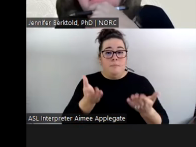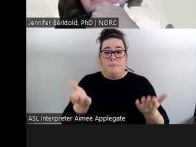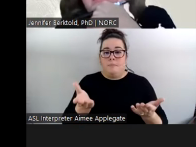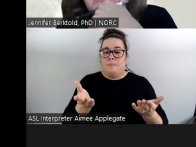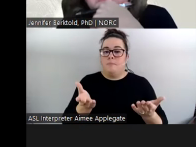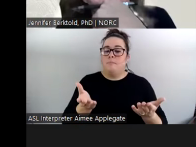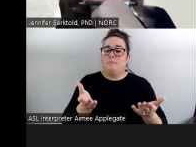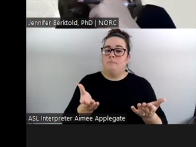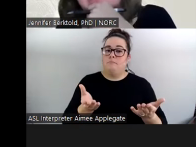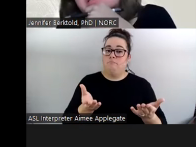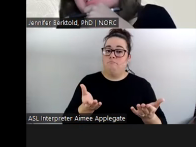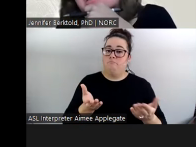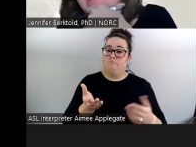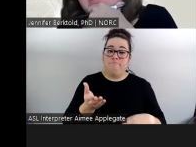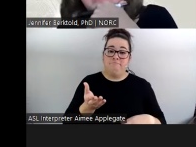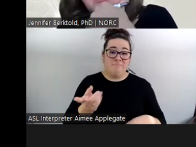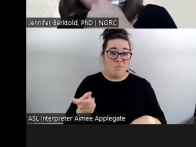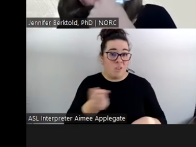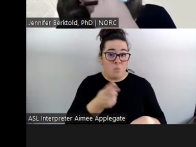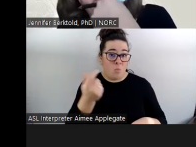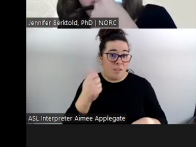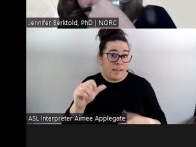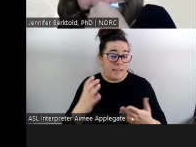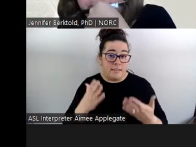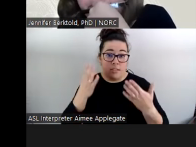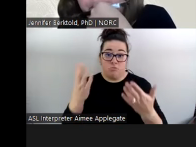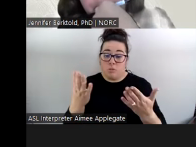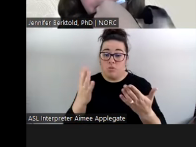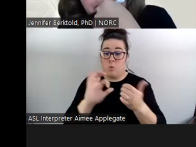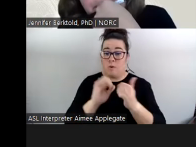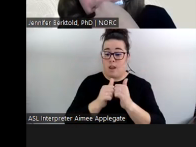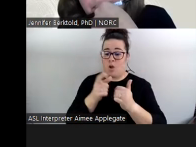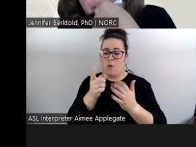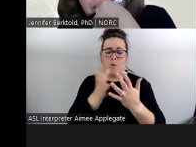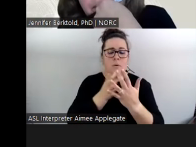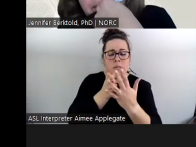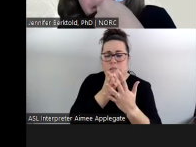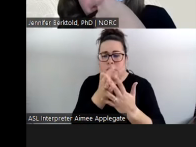anybody suggestions for this, or have you navigated that?